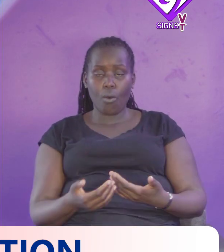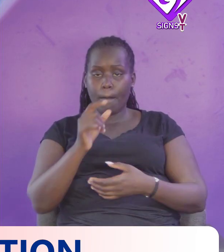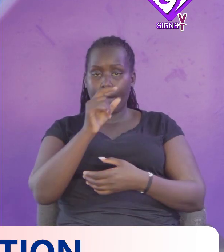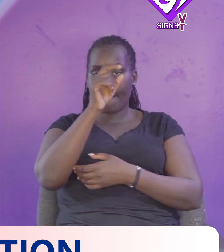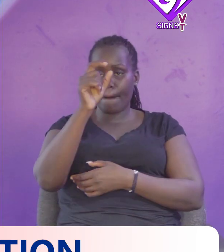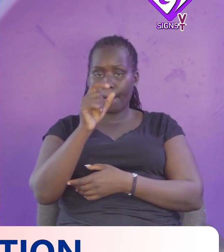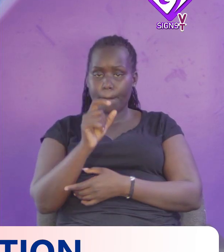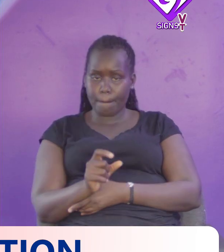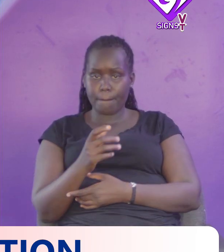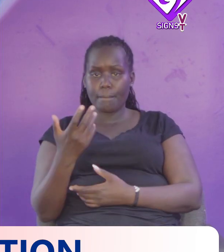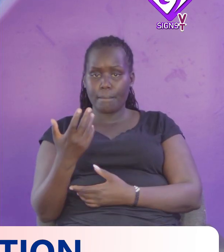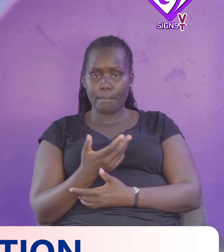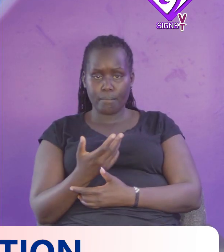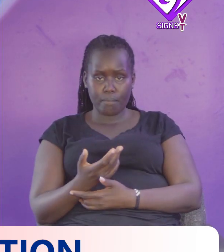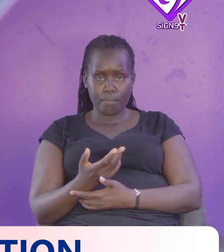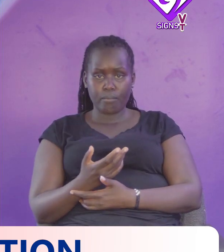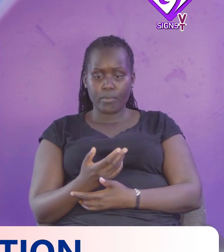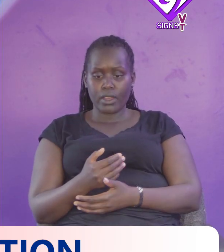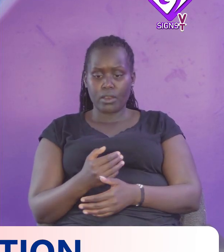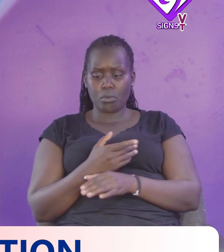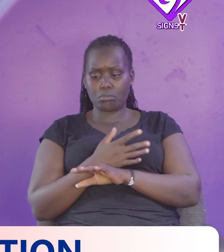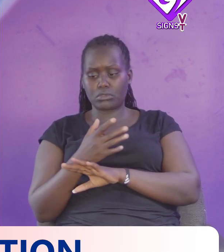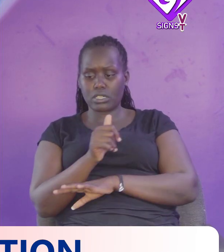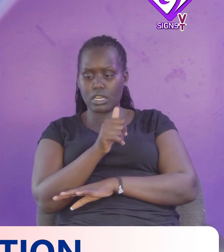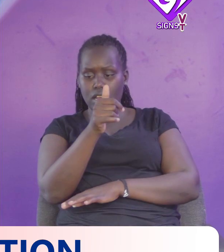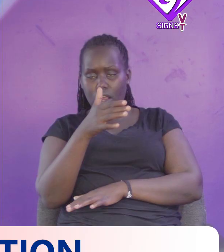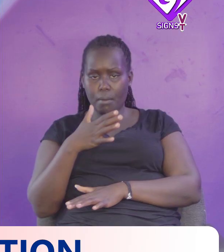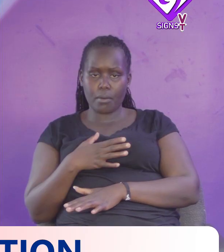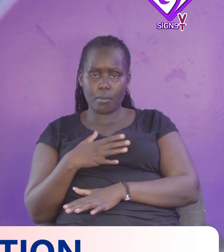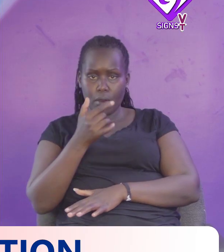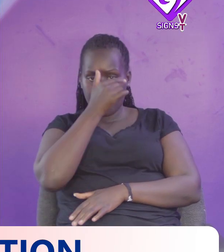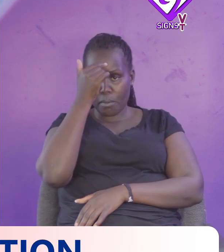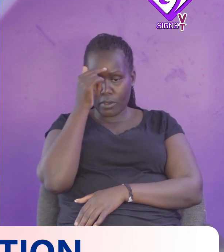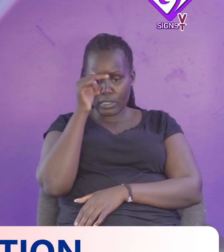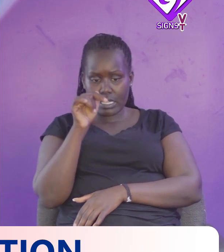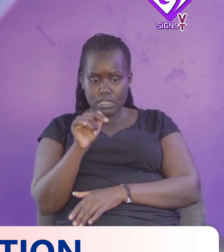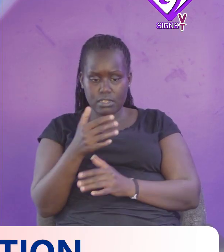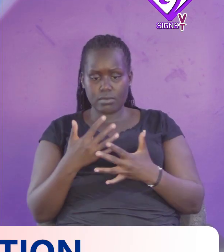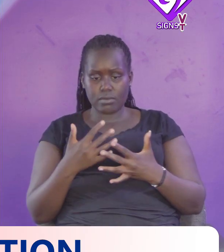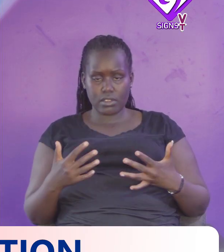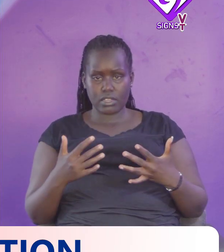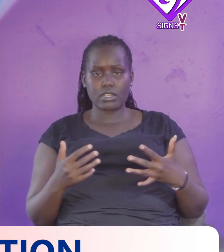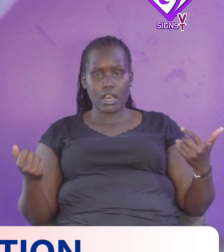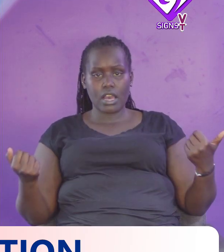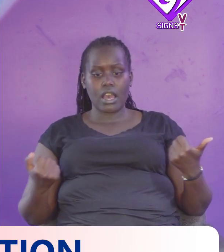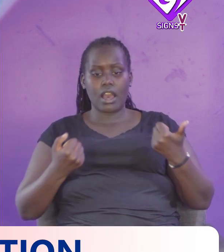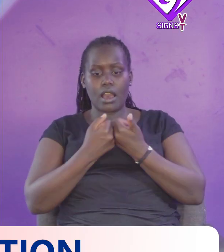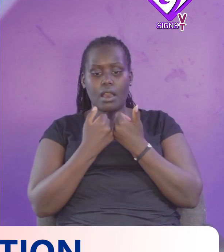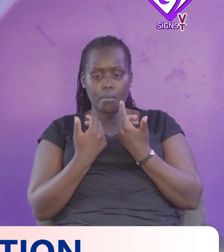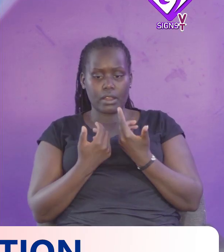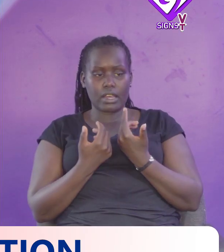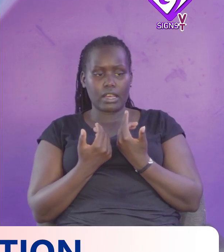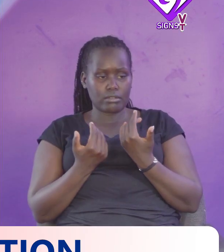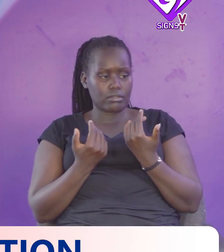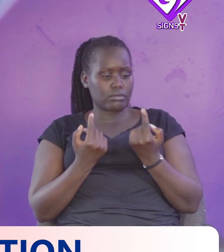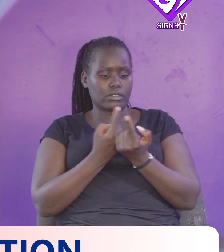we literally mutilate our people? Because these things are happening at a very strange time.